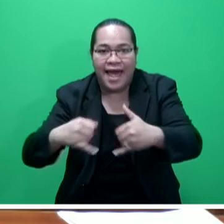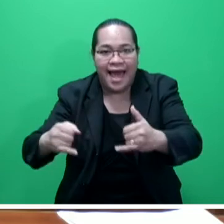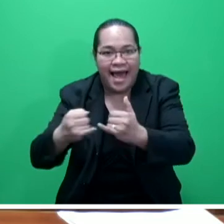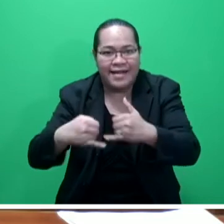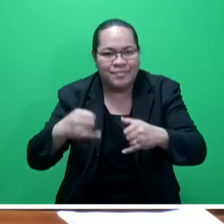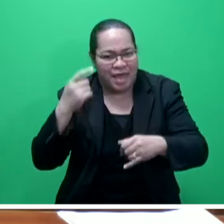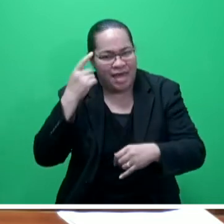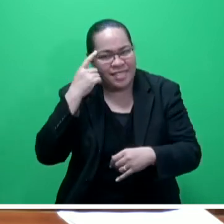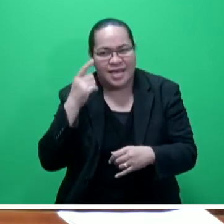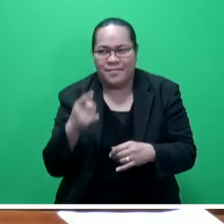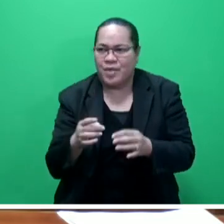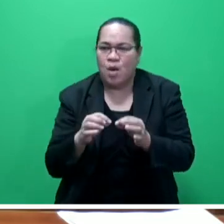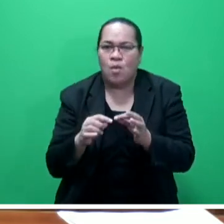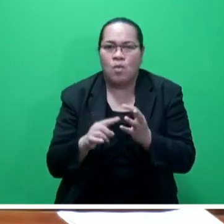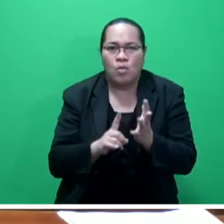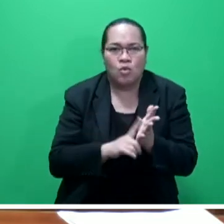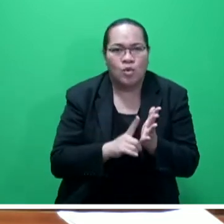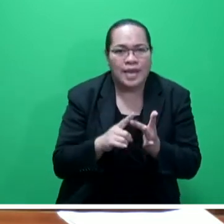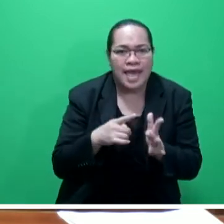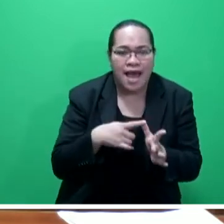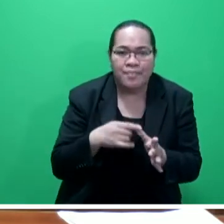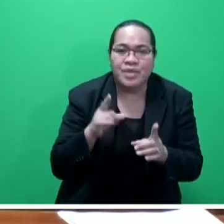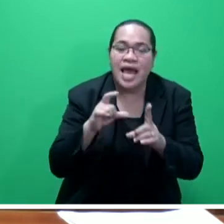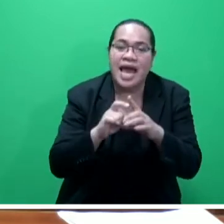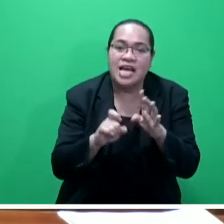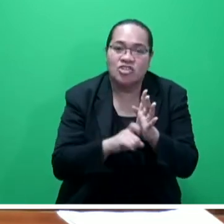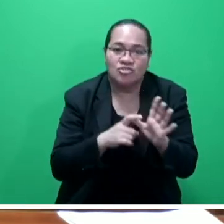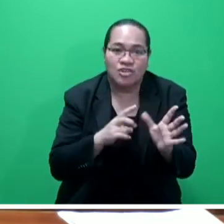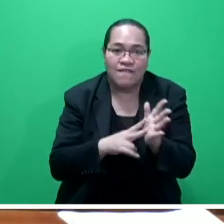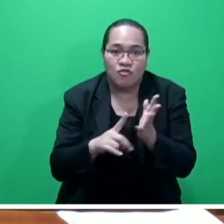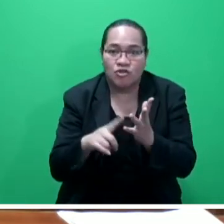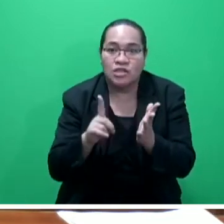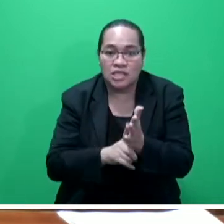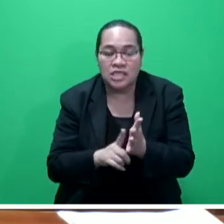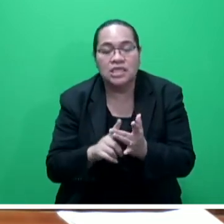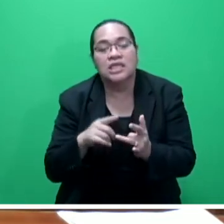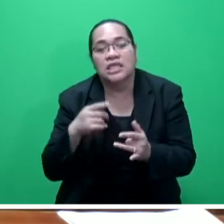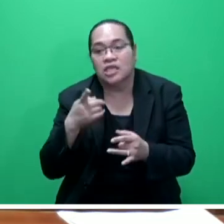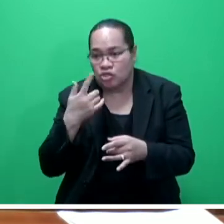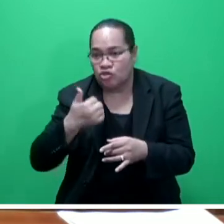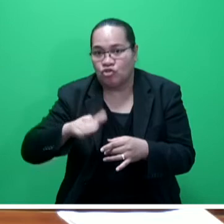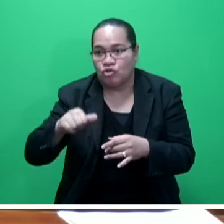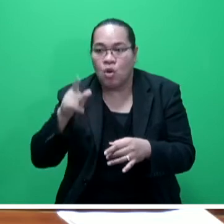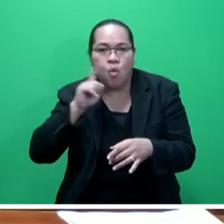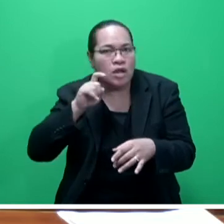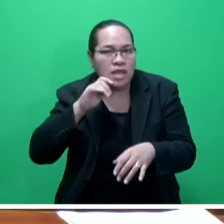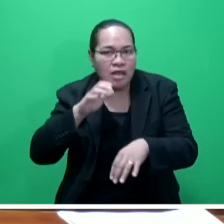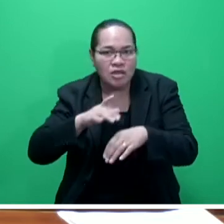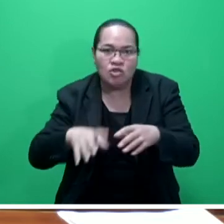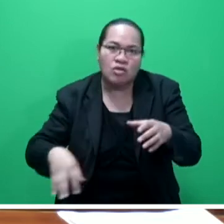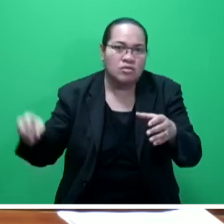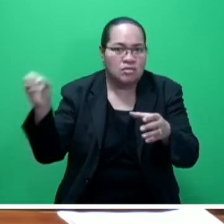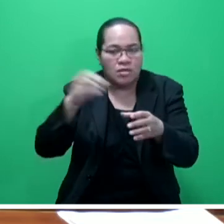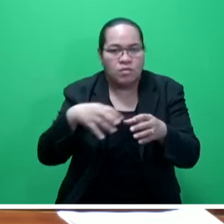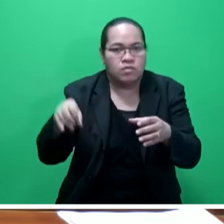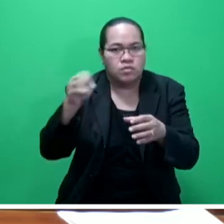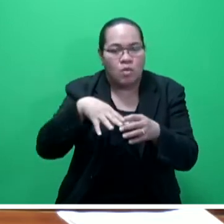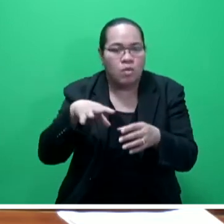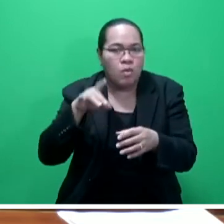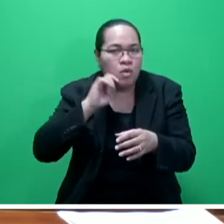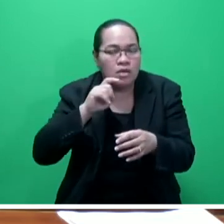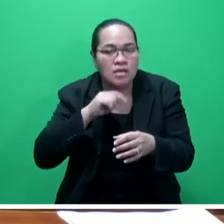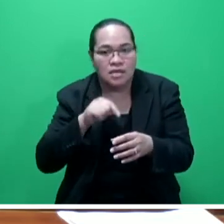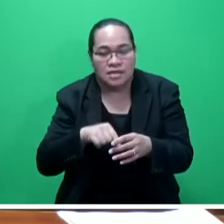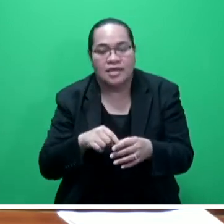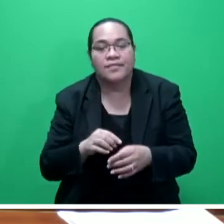they were Ramuni and Bulia, and used these mobile desalination plants to pump water into the island itself. And I think that is